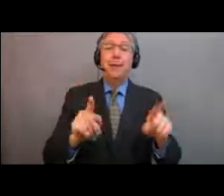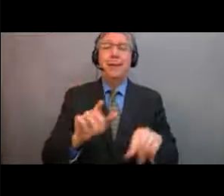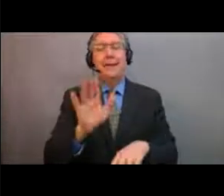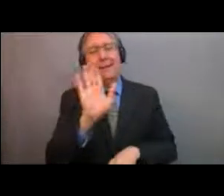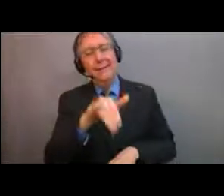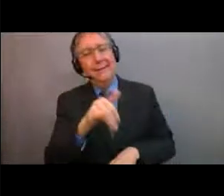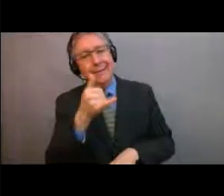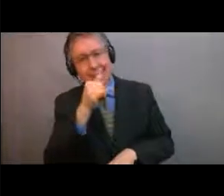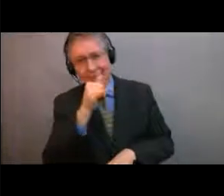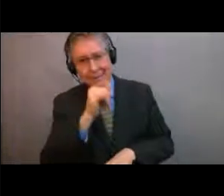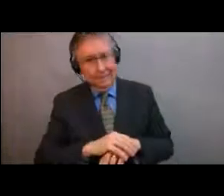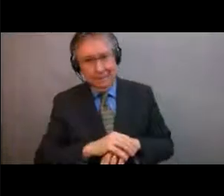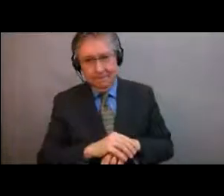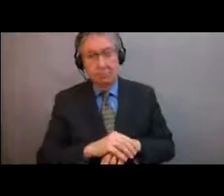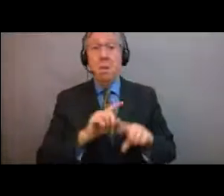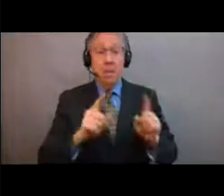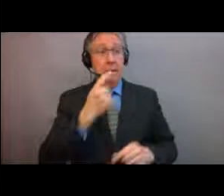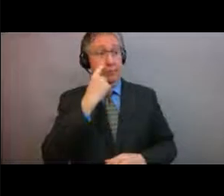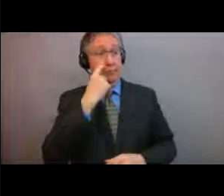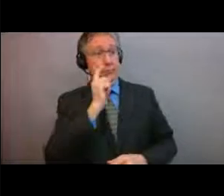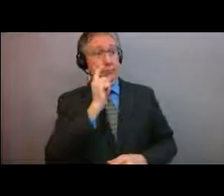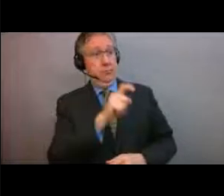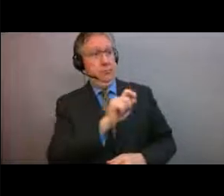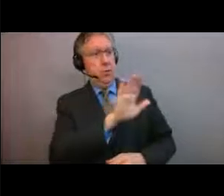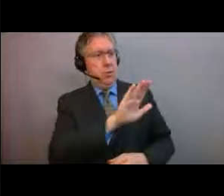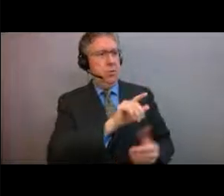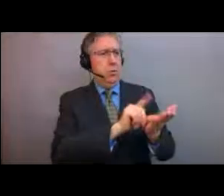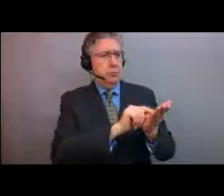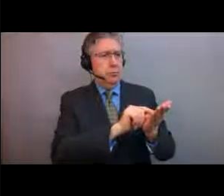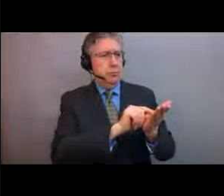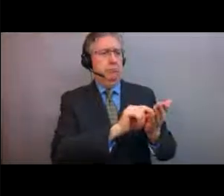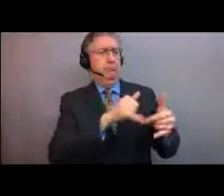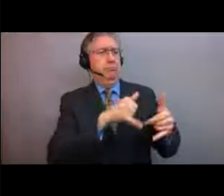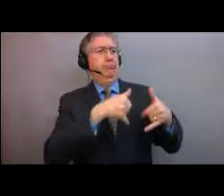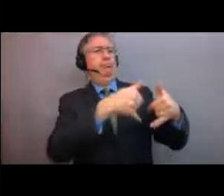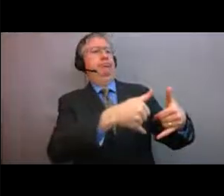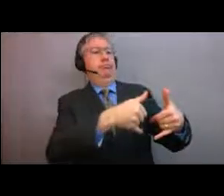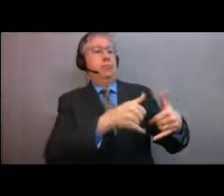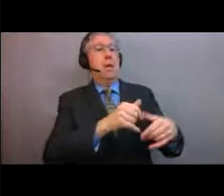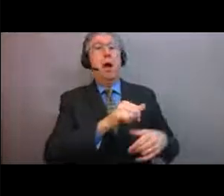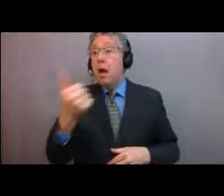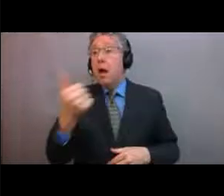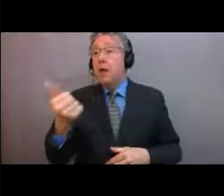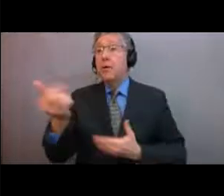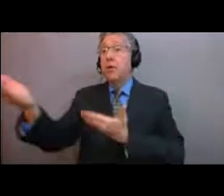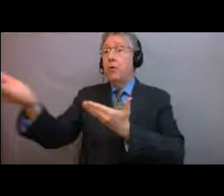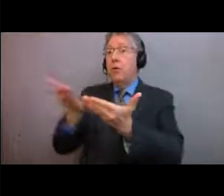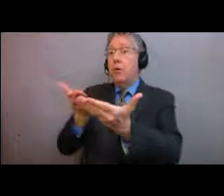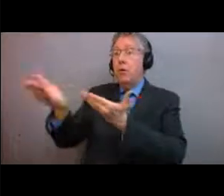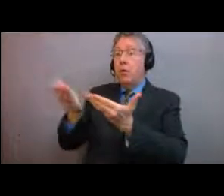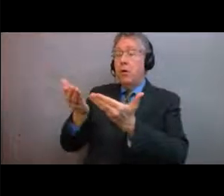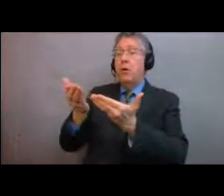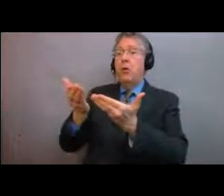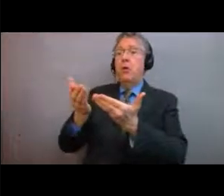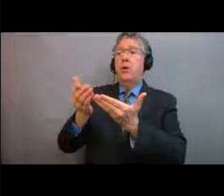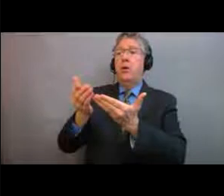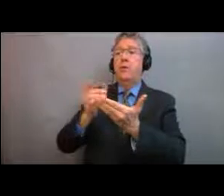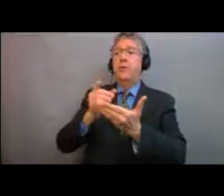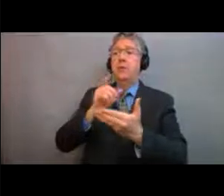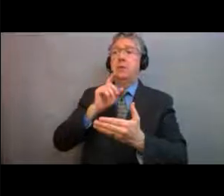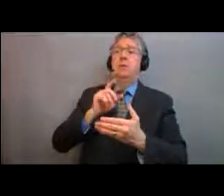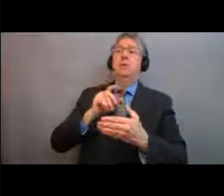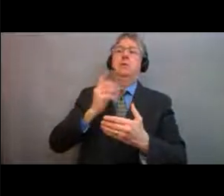is recognized in the production of these papers that have been awarded and the remaining papers that were part of the original nominated submissions,